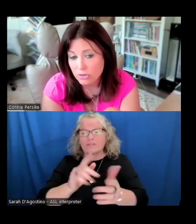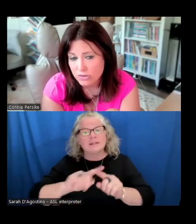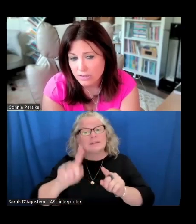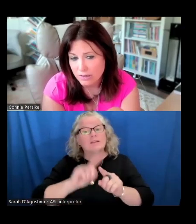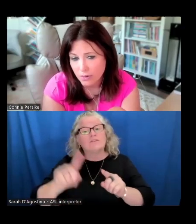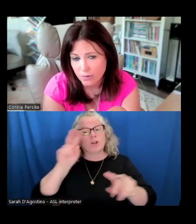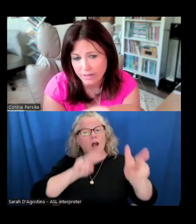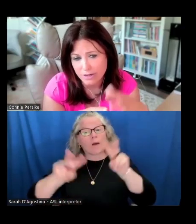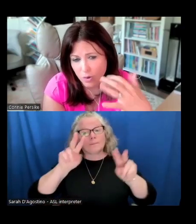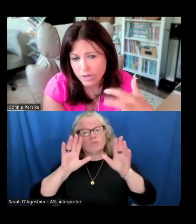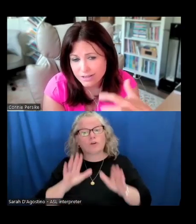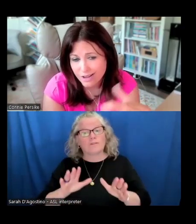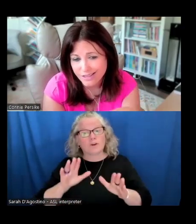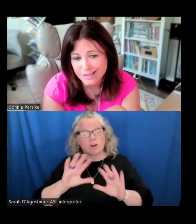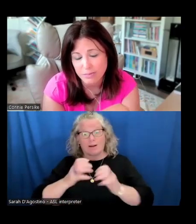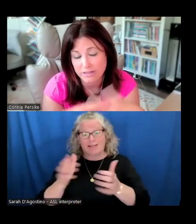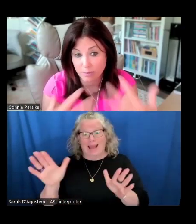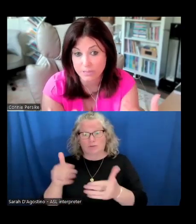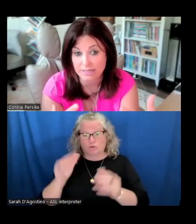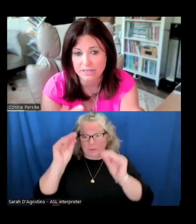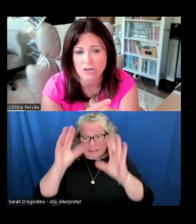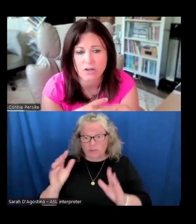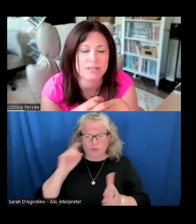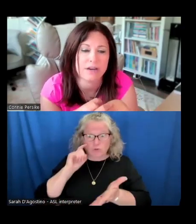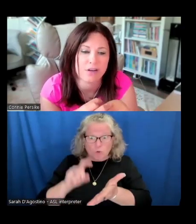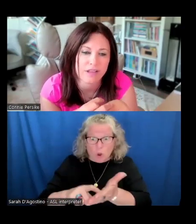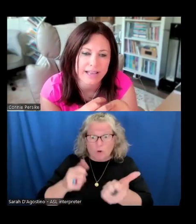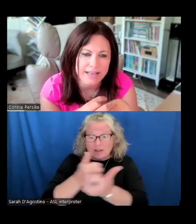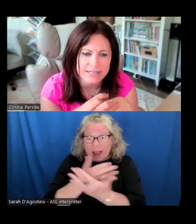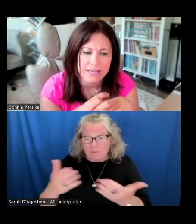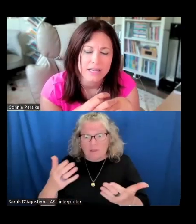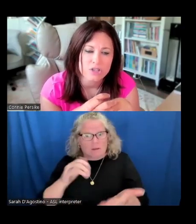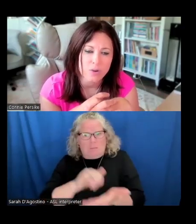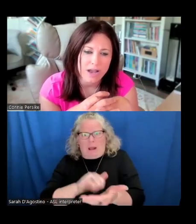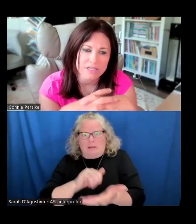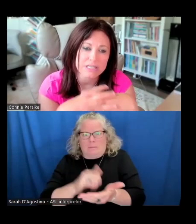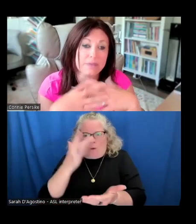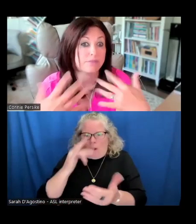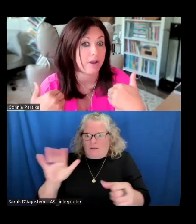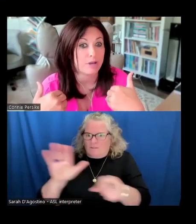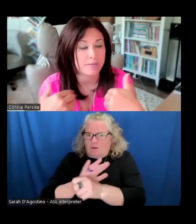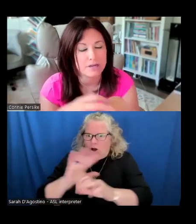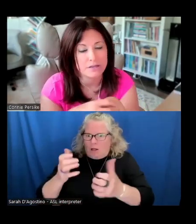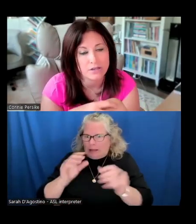classroom teachers to notice all this because they're busy teaching an entire class. So